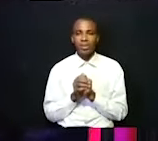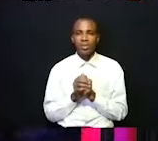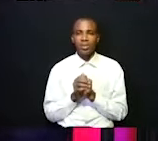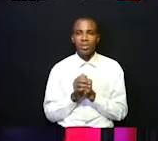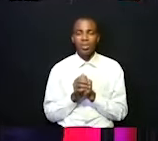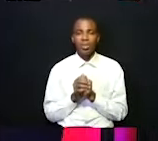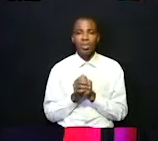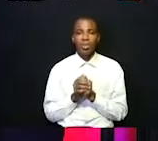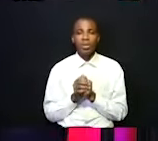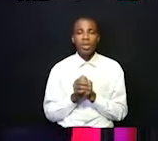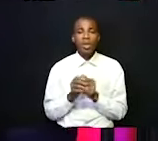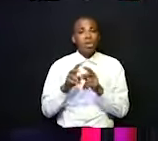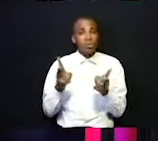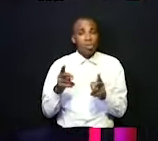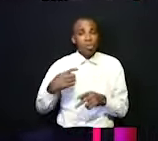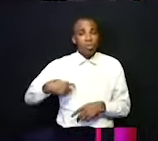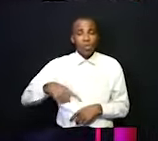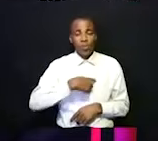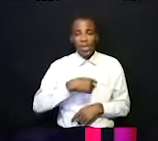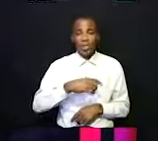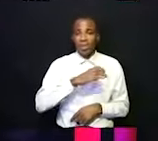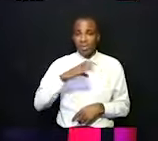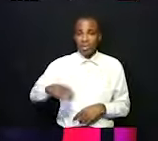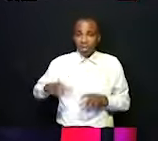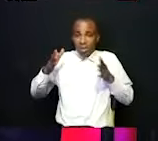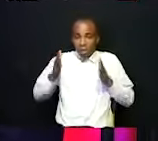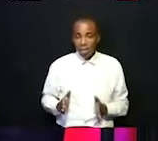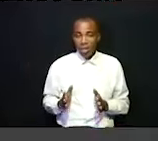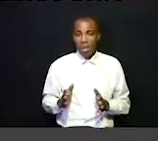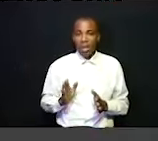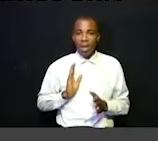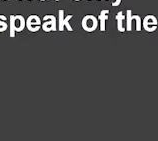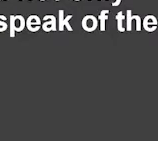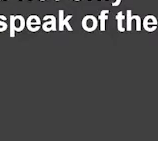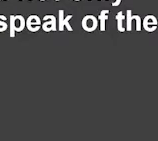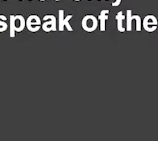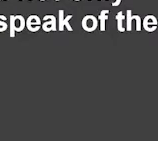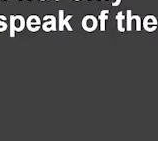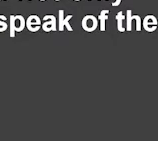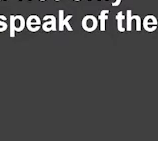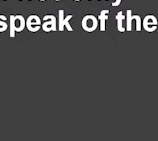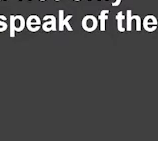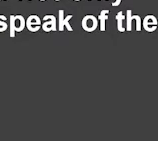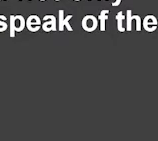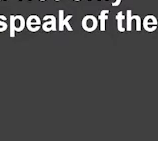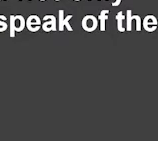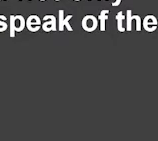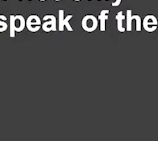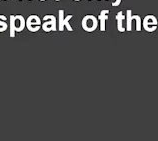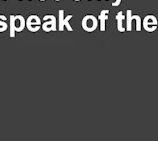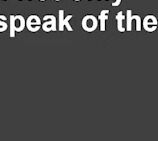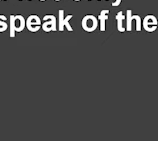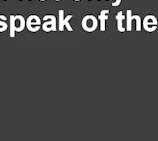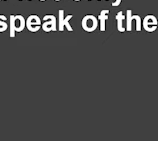Therefore, for us Christians, our marital life and family lives should not only be